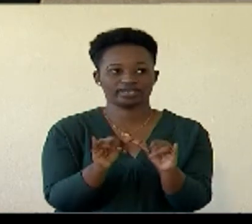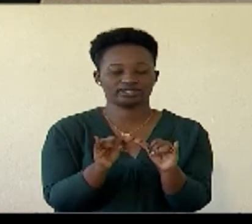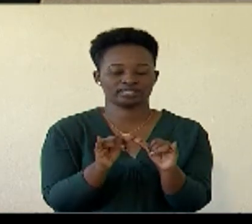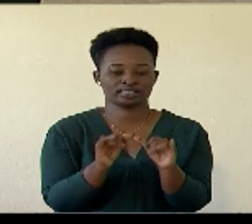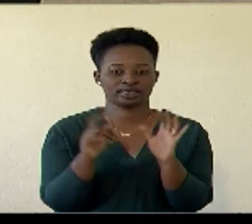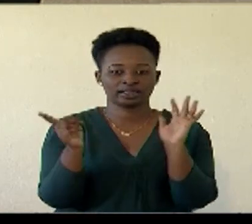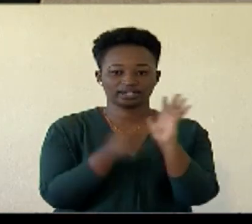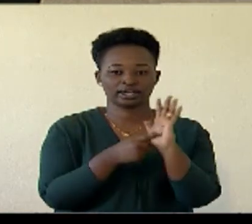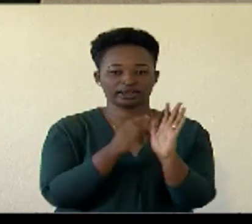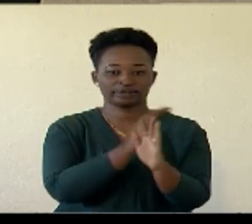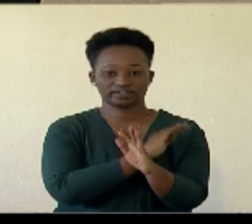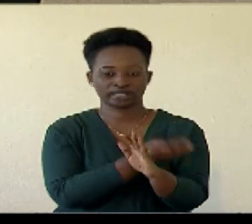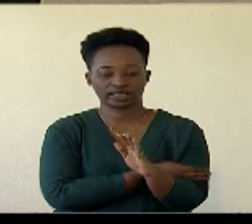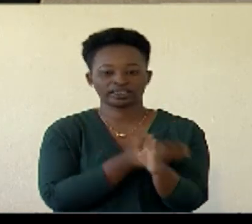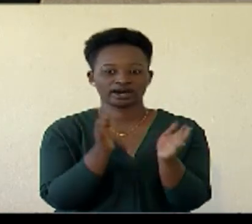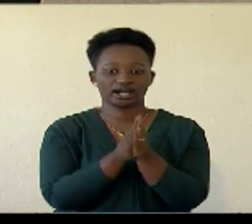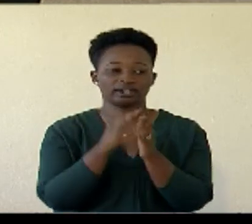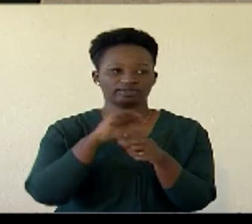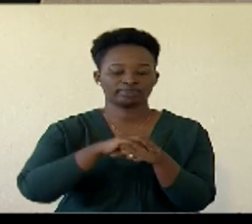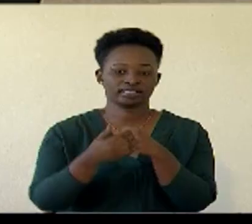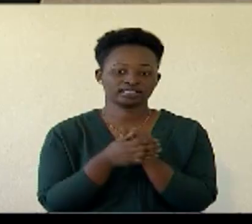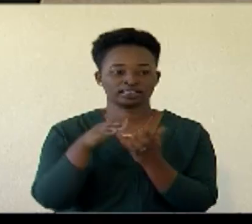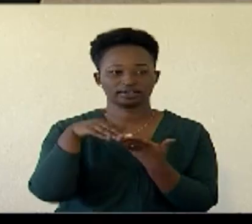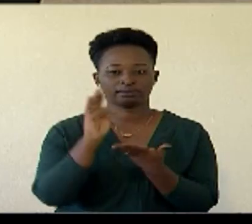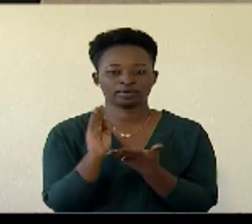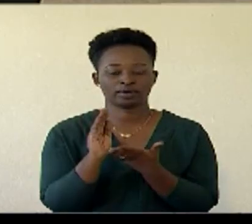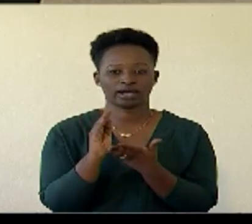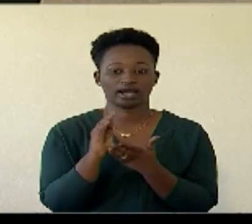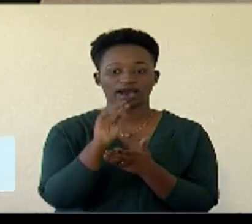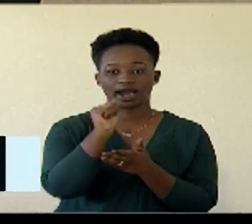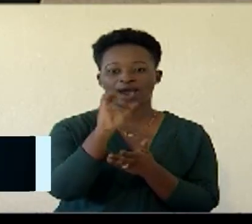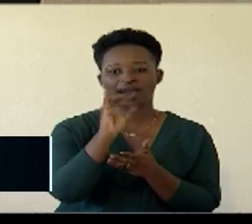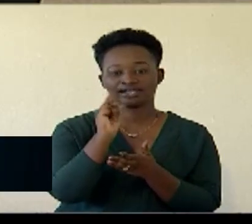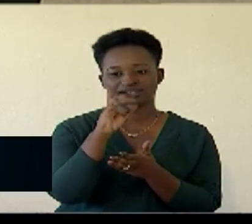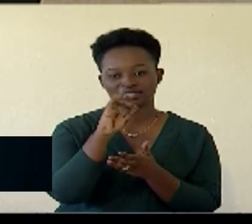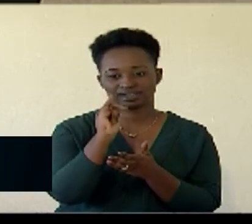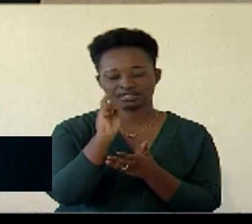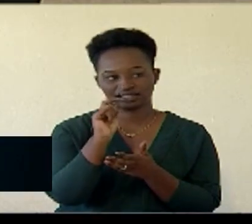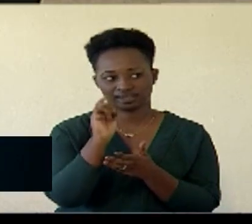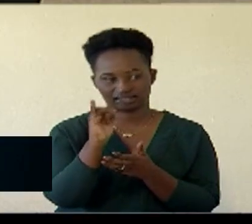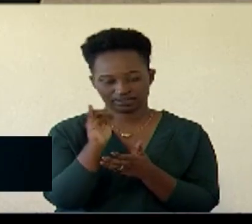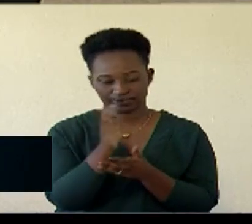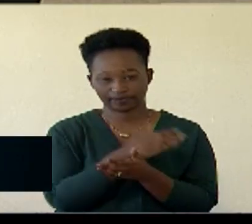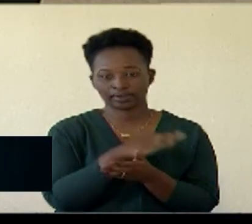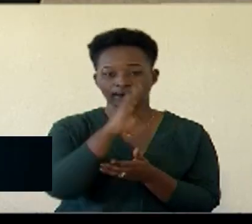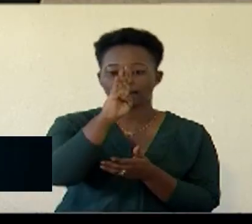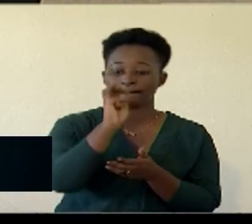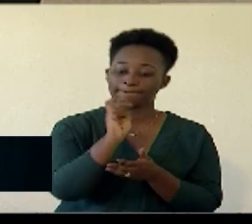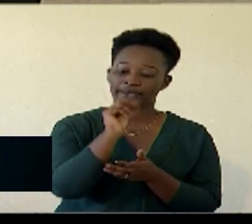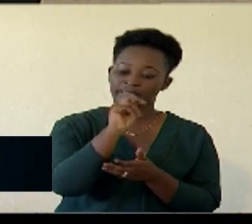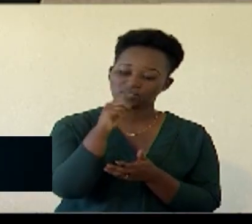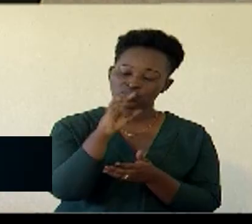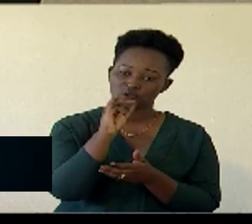the negative charge and makes it more acidic. So benzoic acid is a stronger